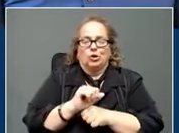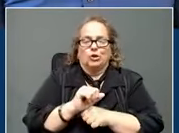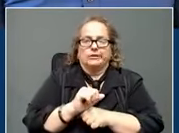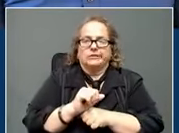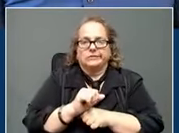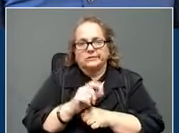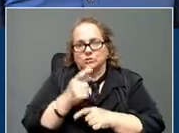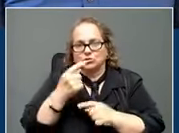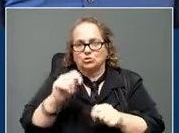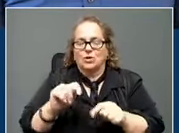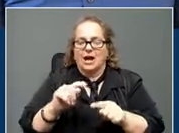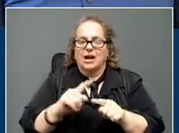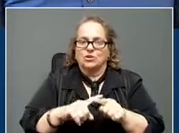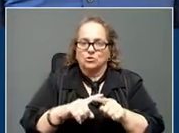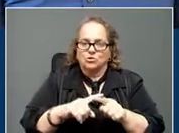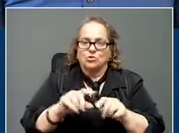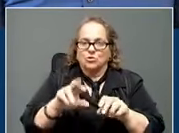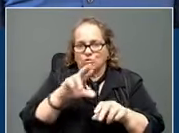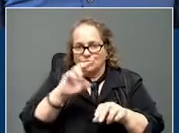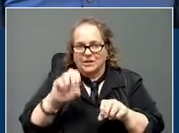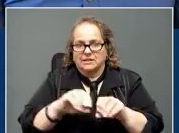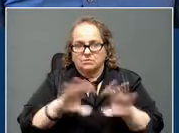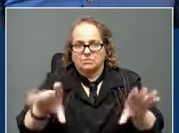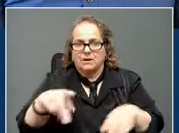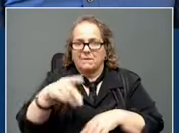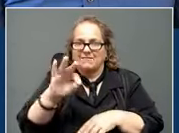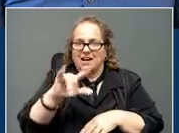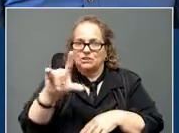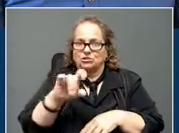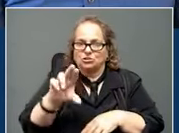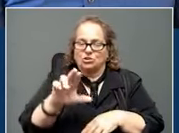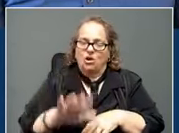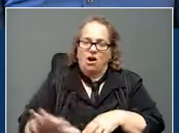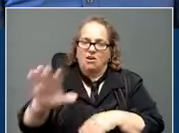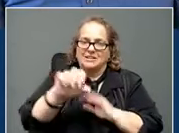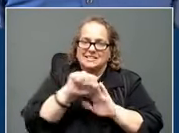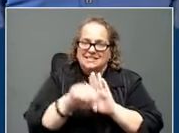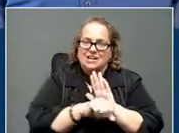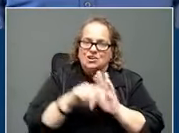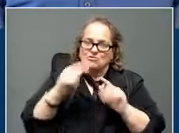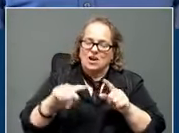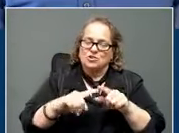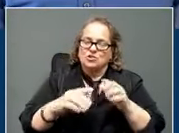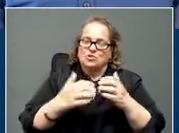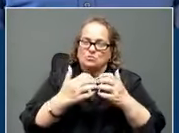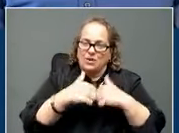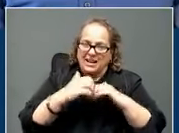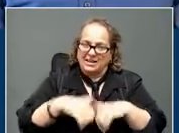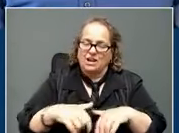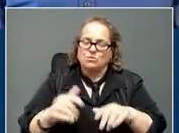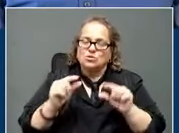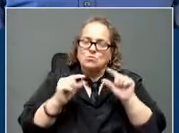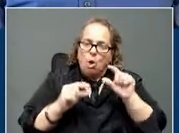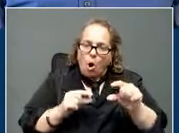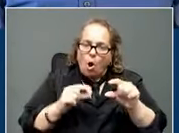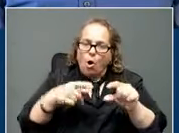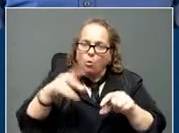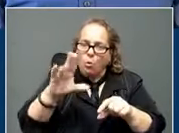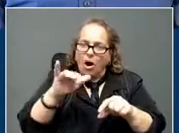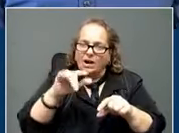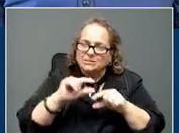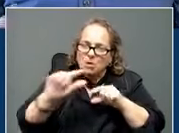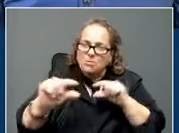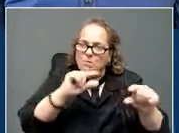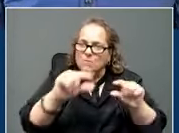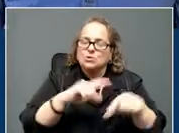redeploy Pfizer throughout the state and find ways to break it down into smaller quantities, hopefully to make it more available in more